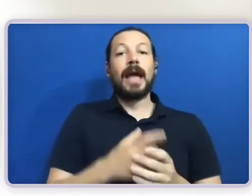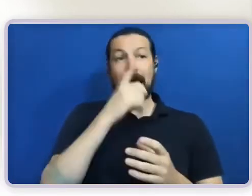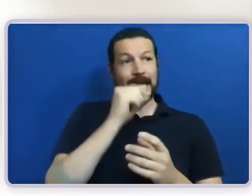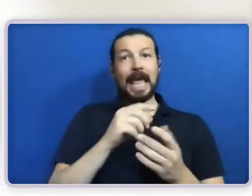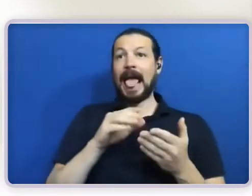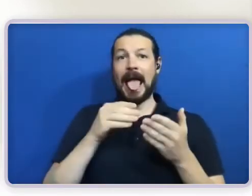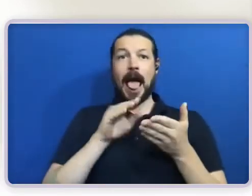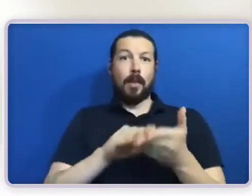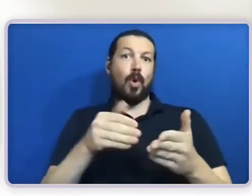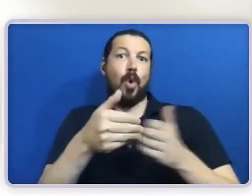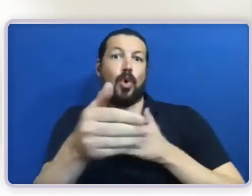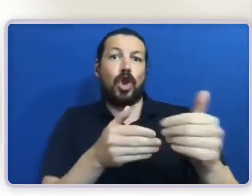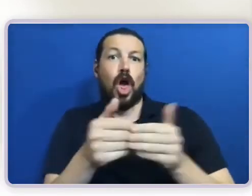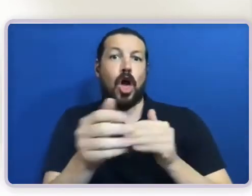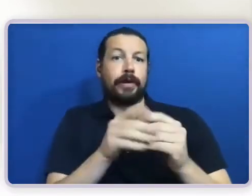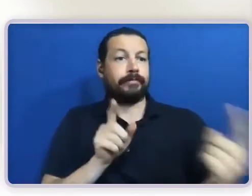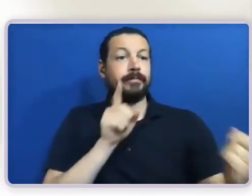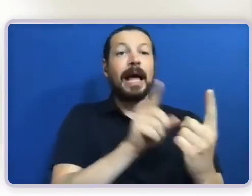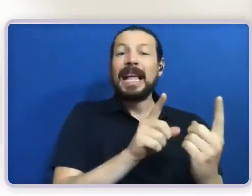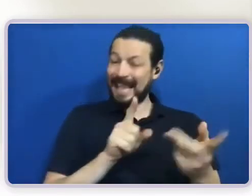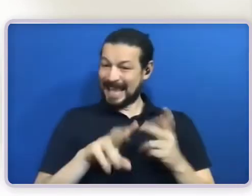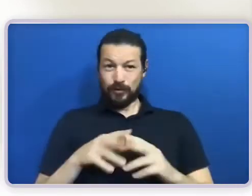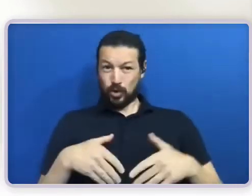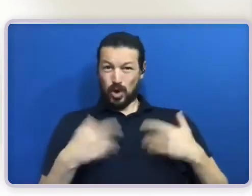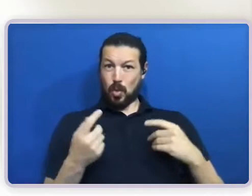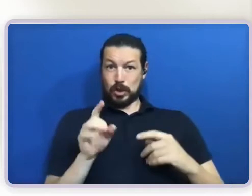and we can also attend with you if you want support.